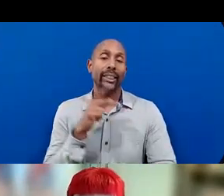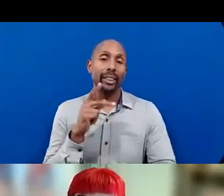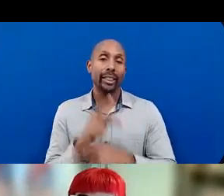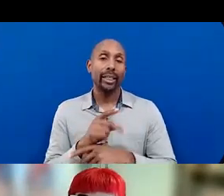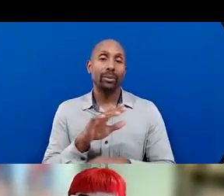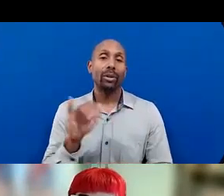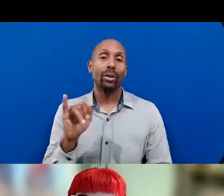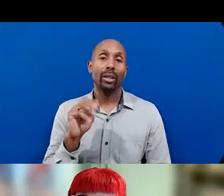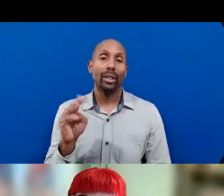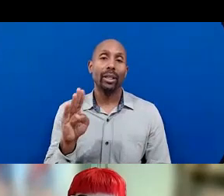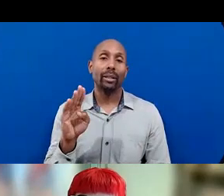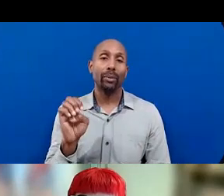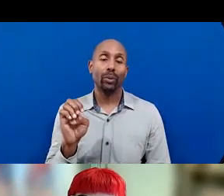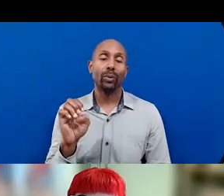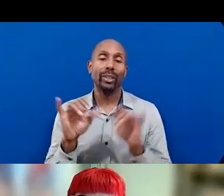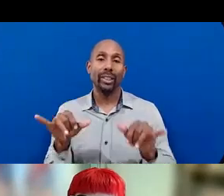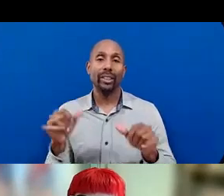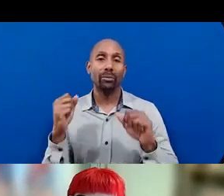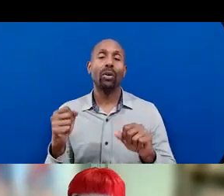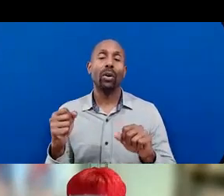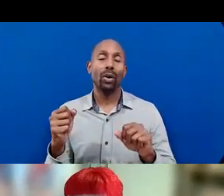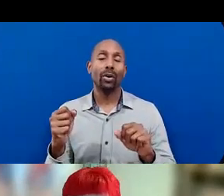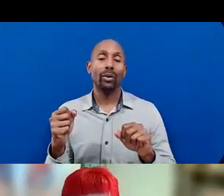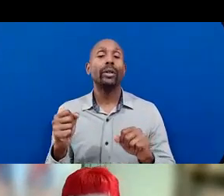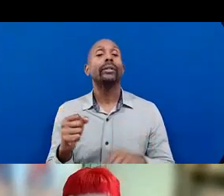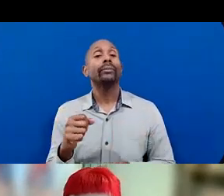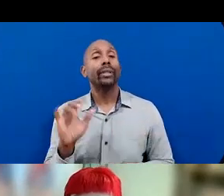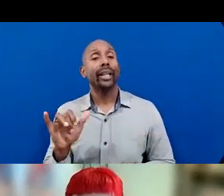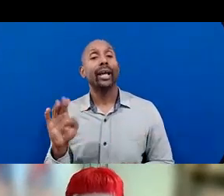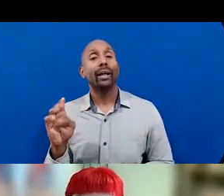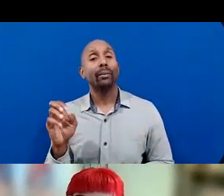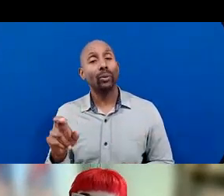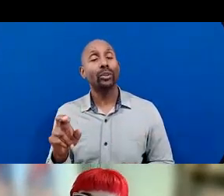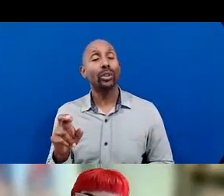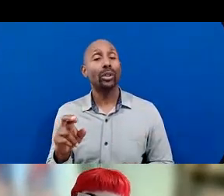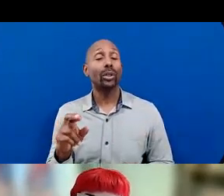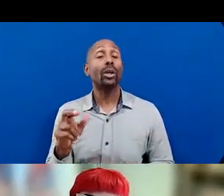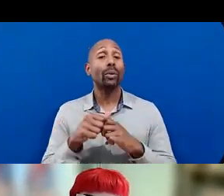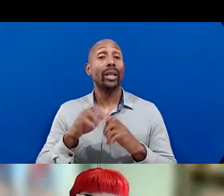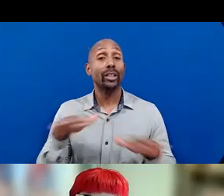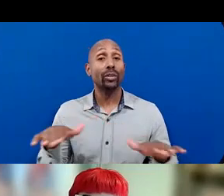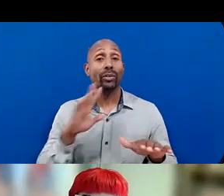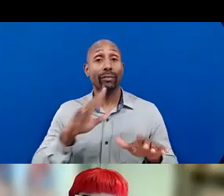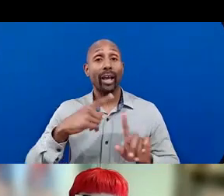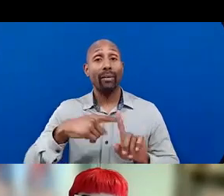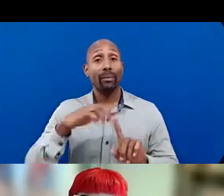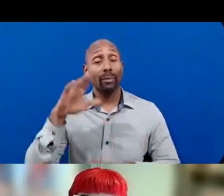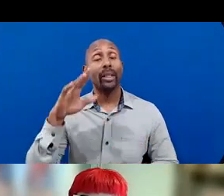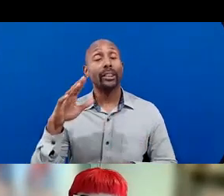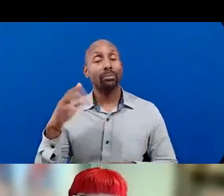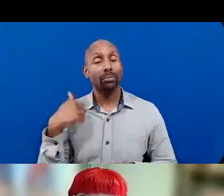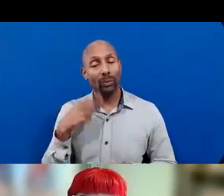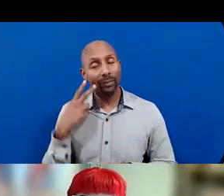safe in children 5 and up. And they